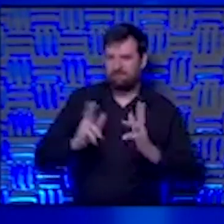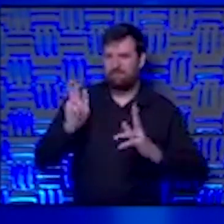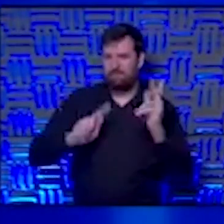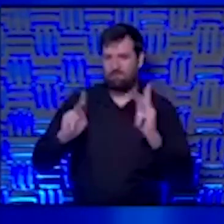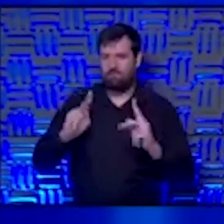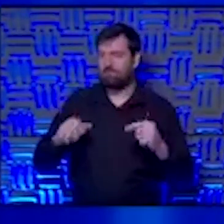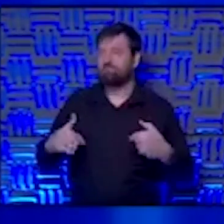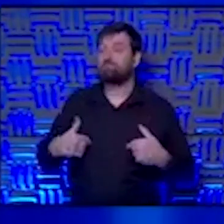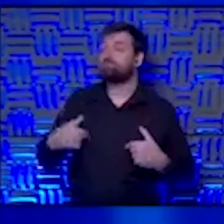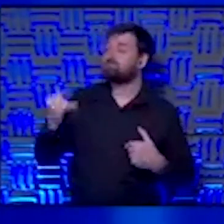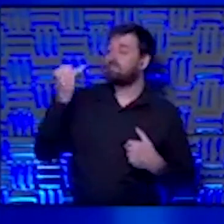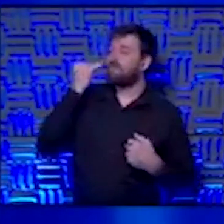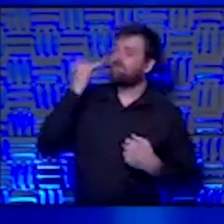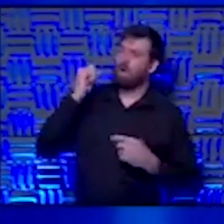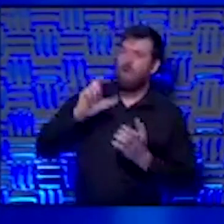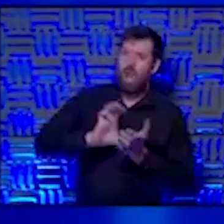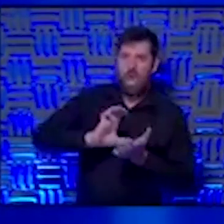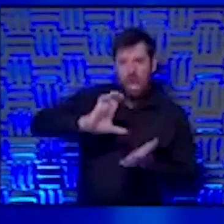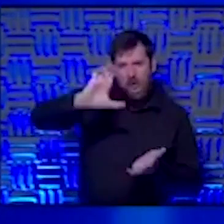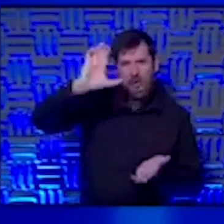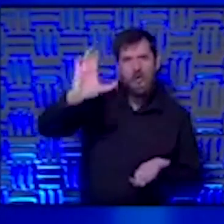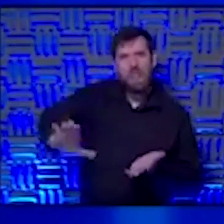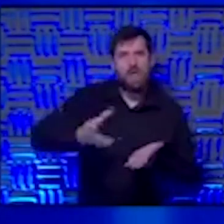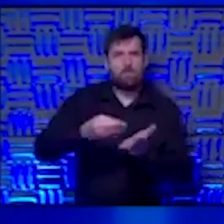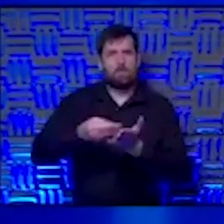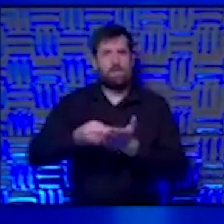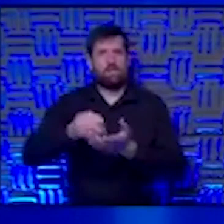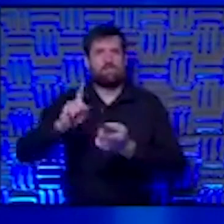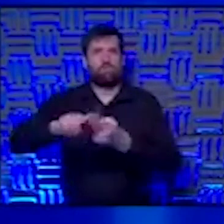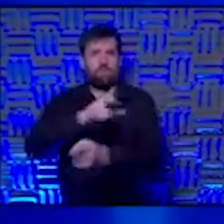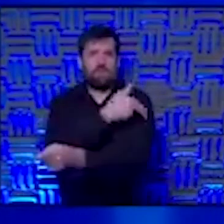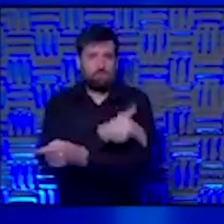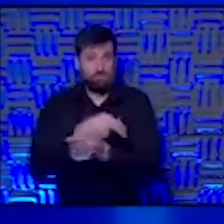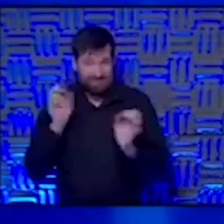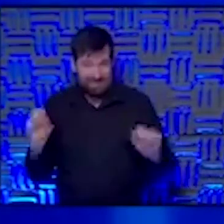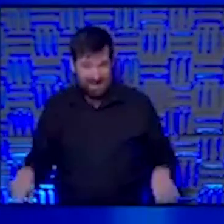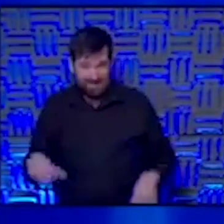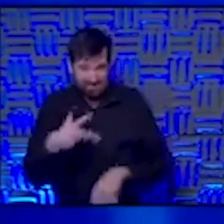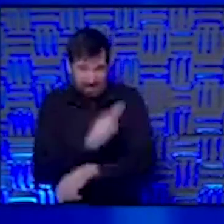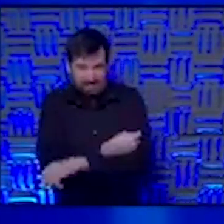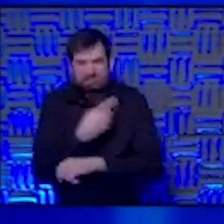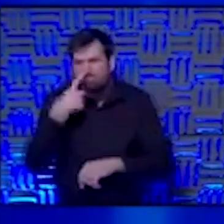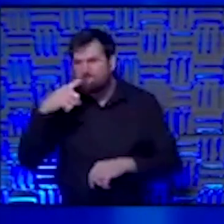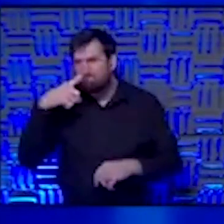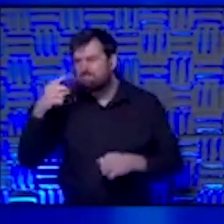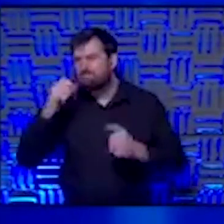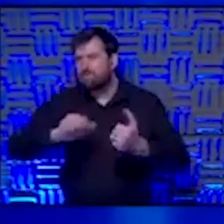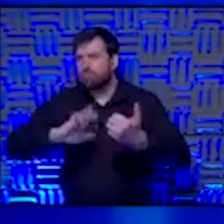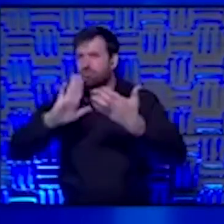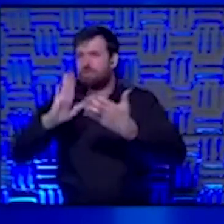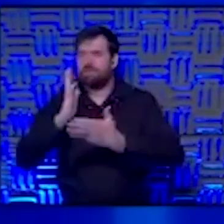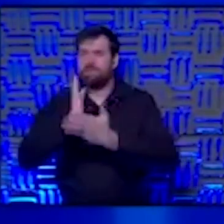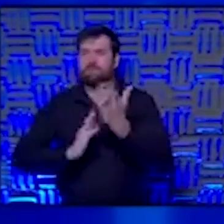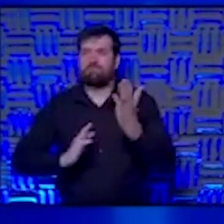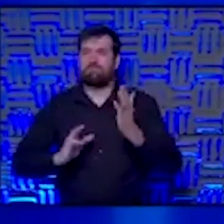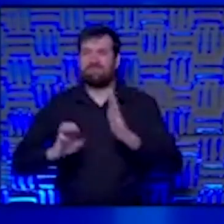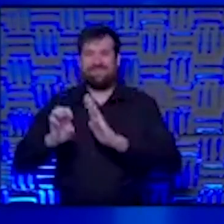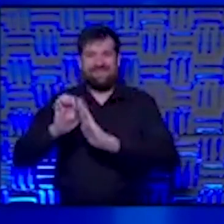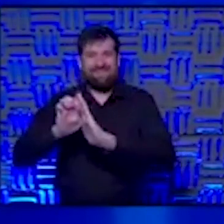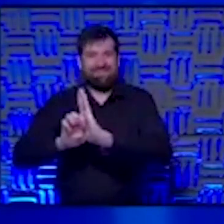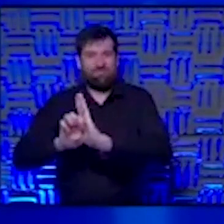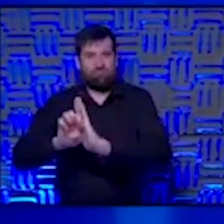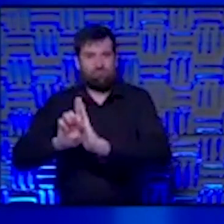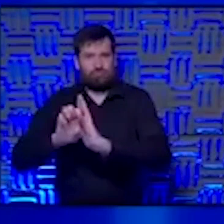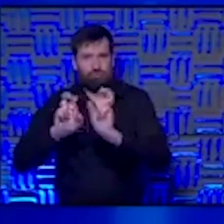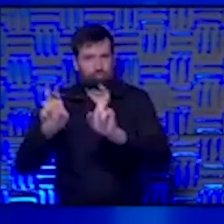I donate a bunch of money to a hospital, can I get a vaccine? So can you guys also address just kind of like the ethical issues